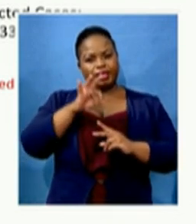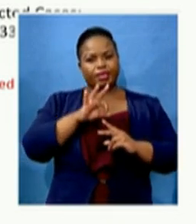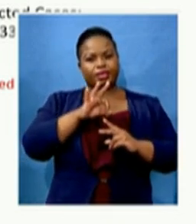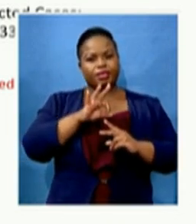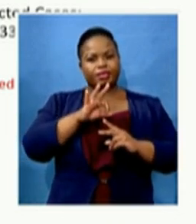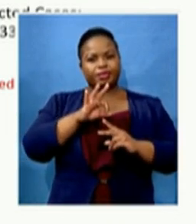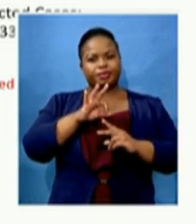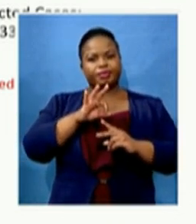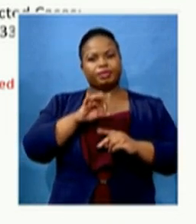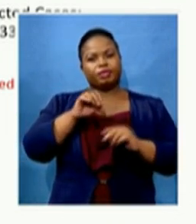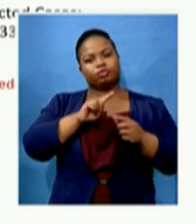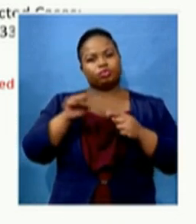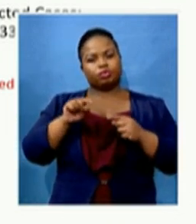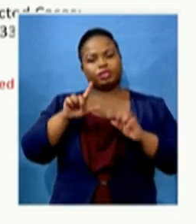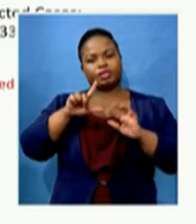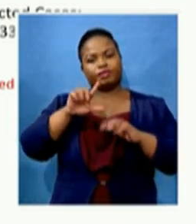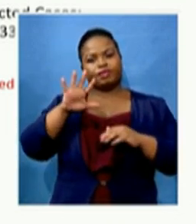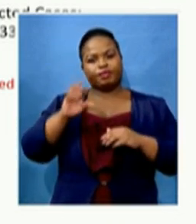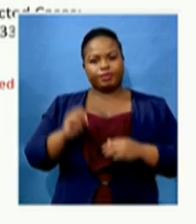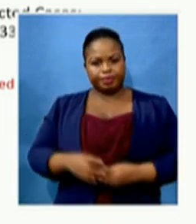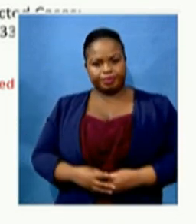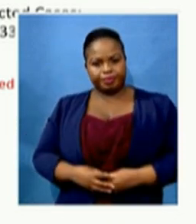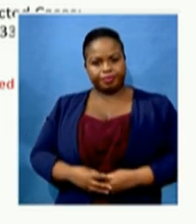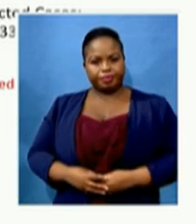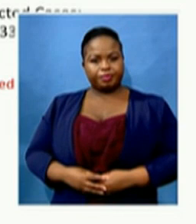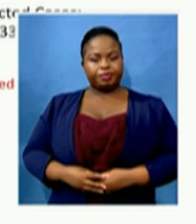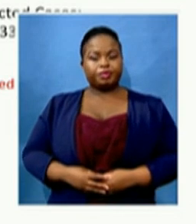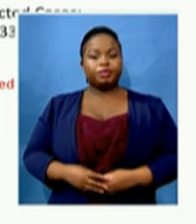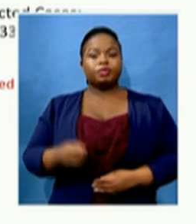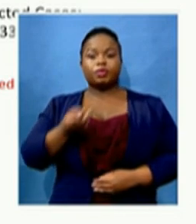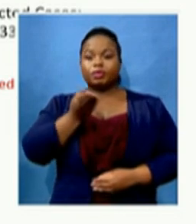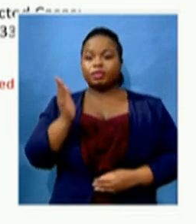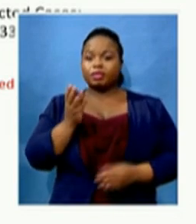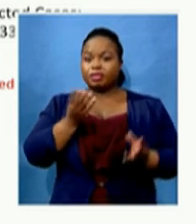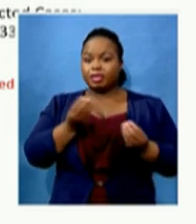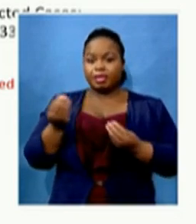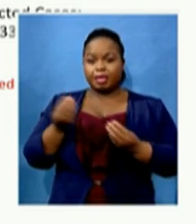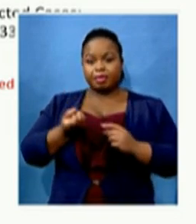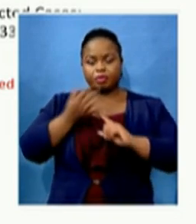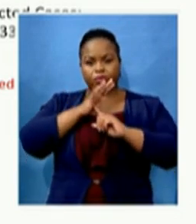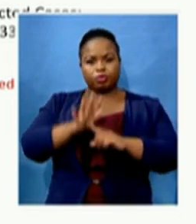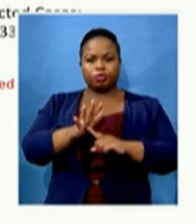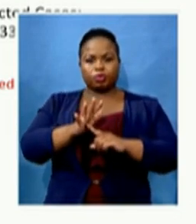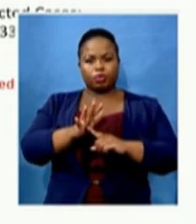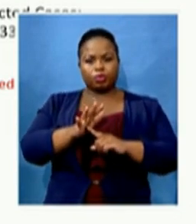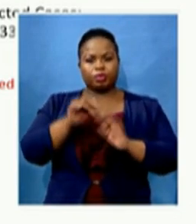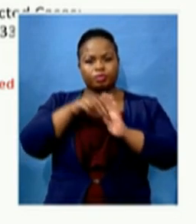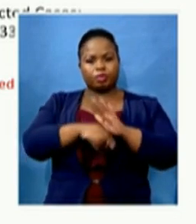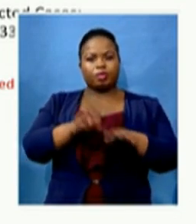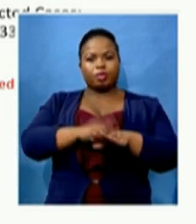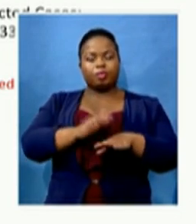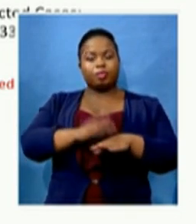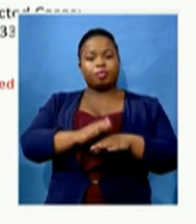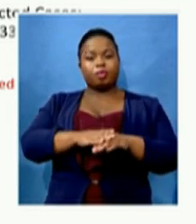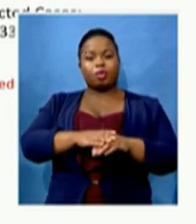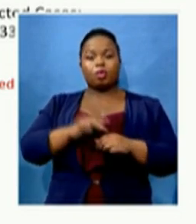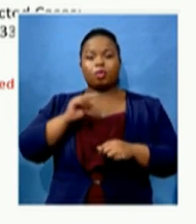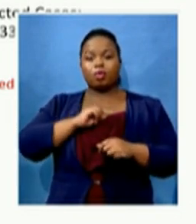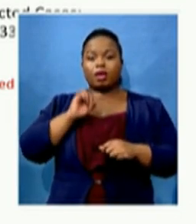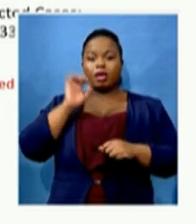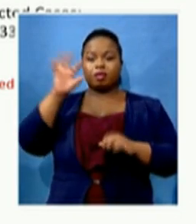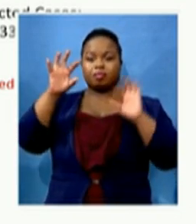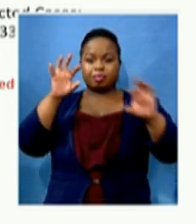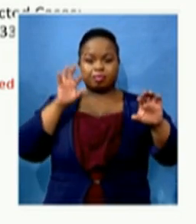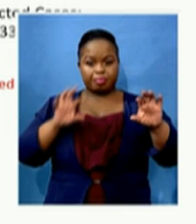So these numbers, I'm going to be showing you a lot of plots that are laid out this way. It's important to note that these are